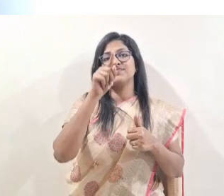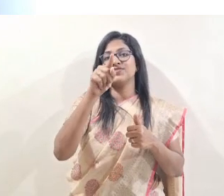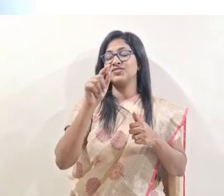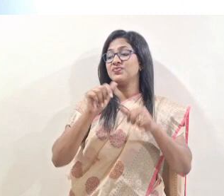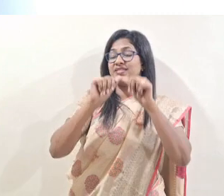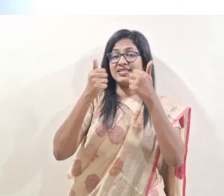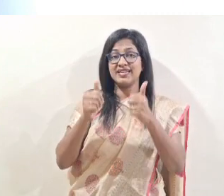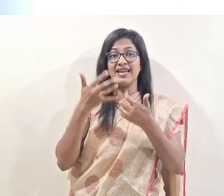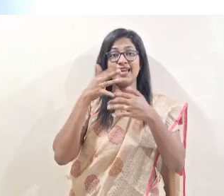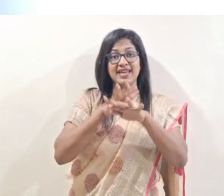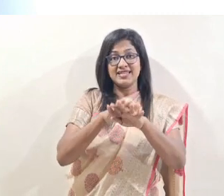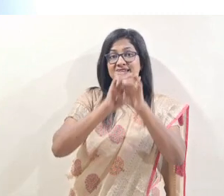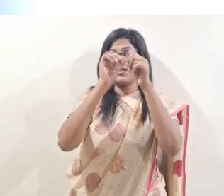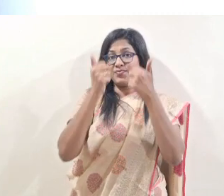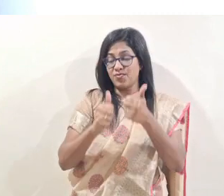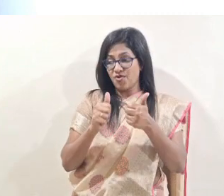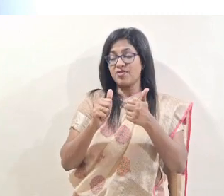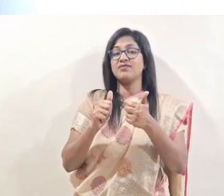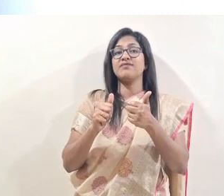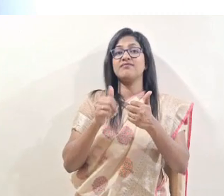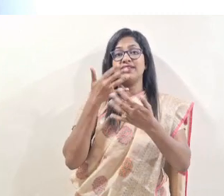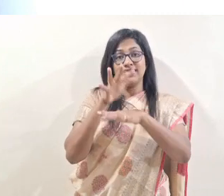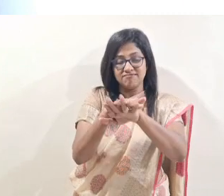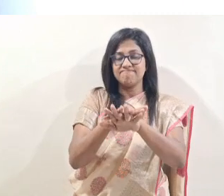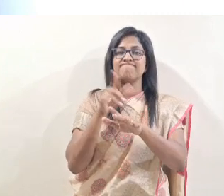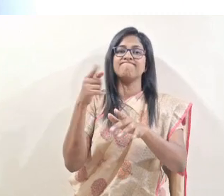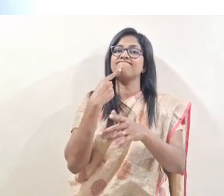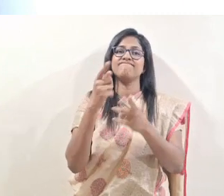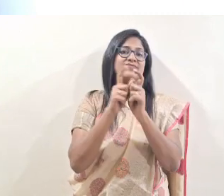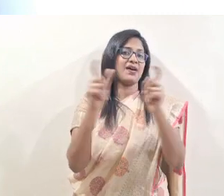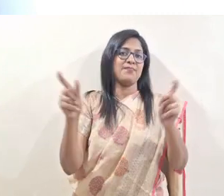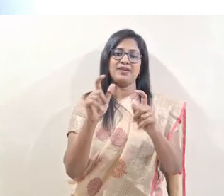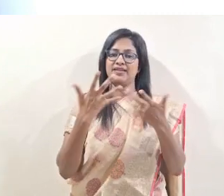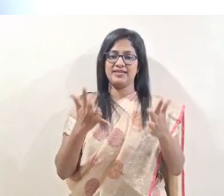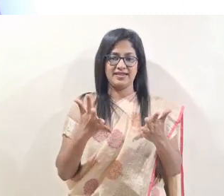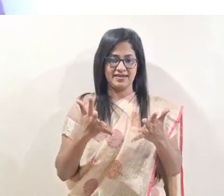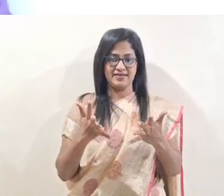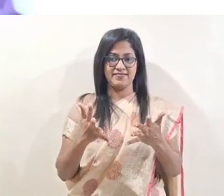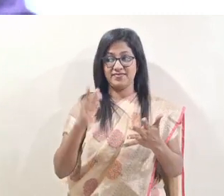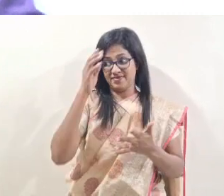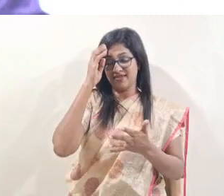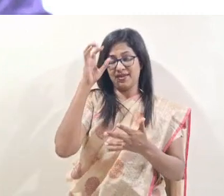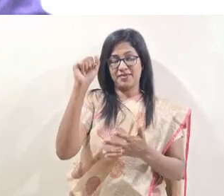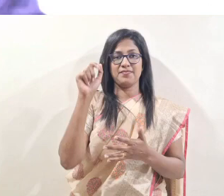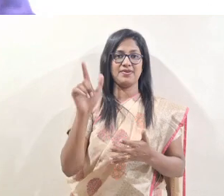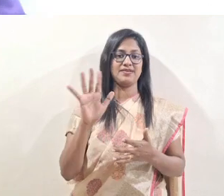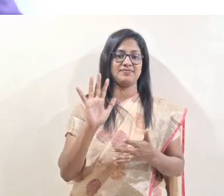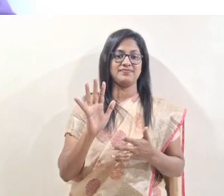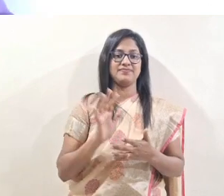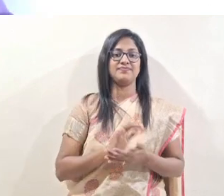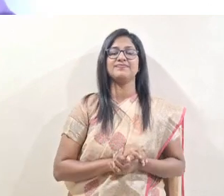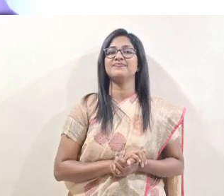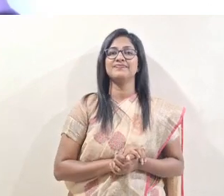intermodal integration as incomplete. It is not complete.